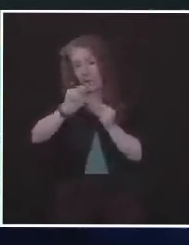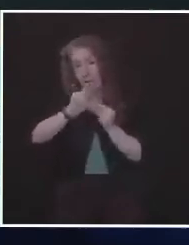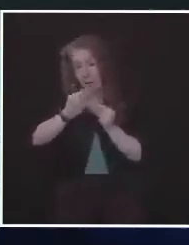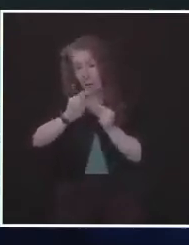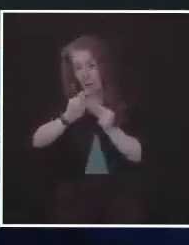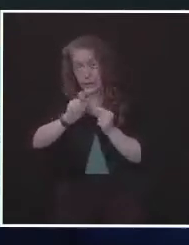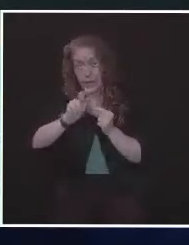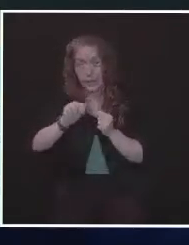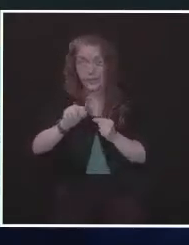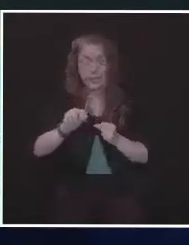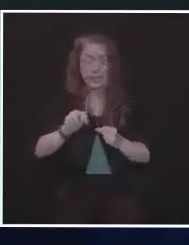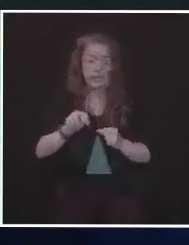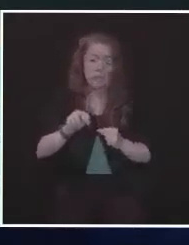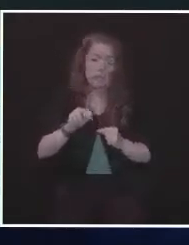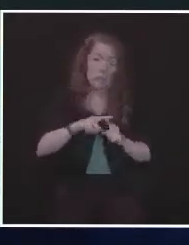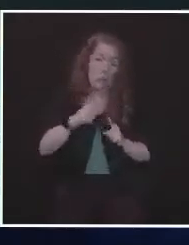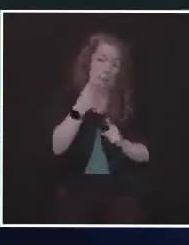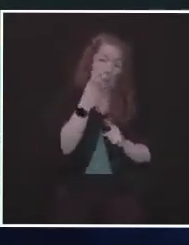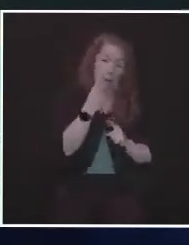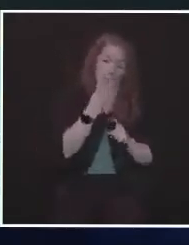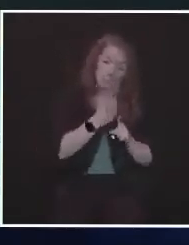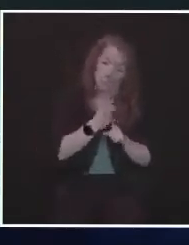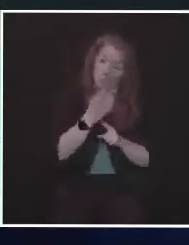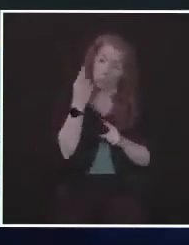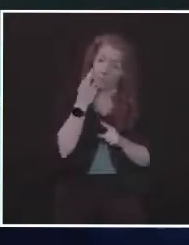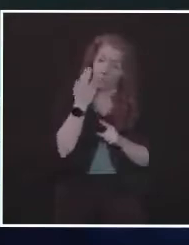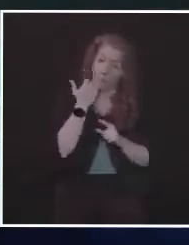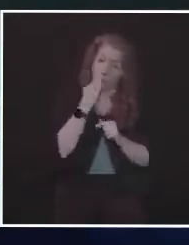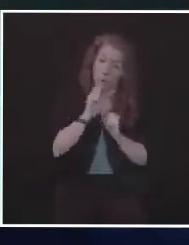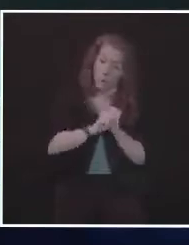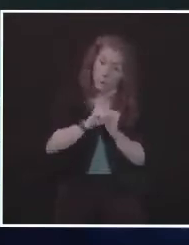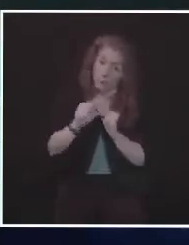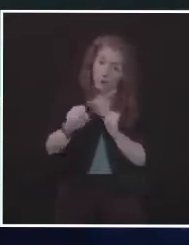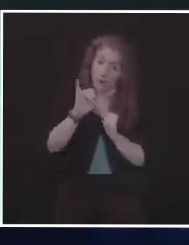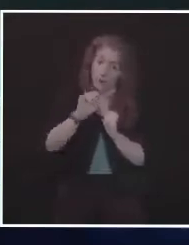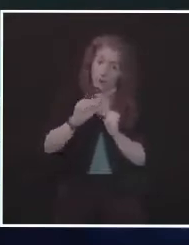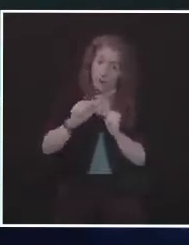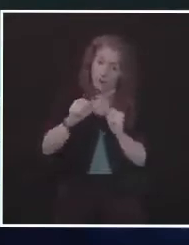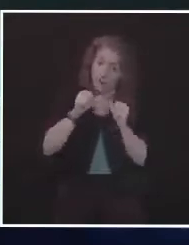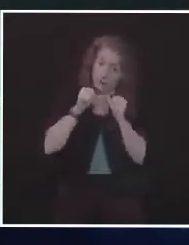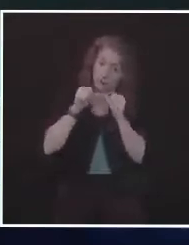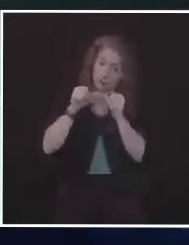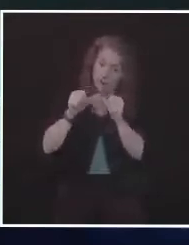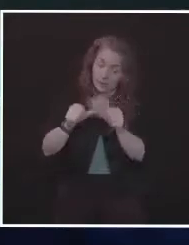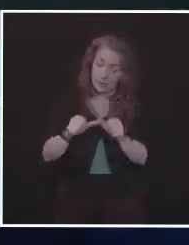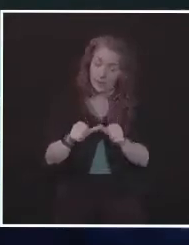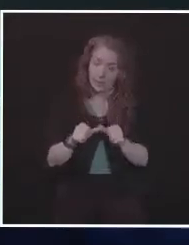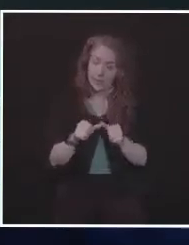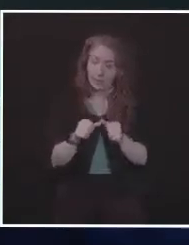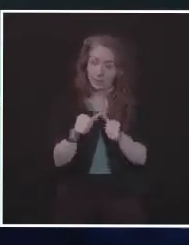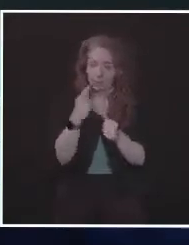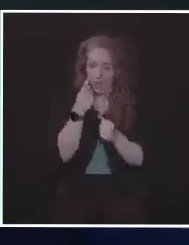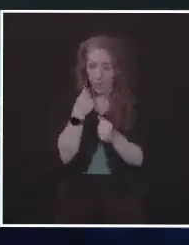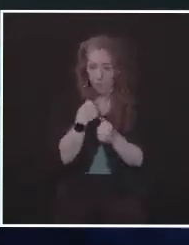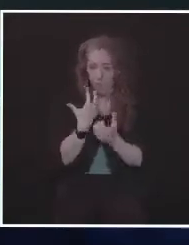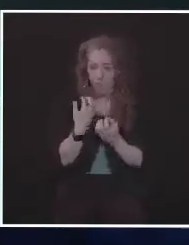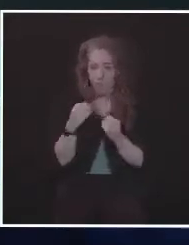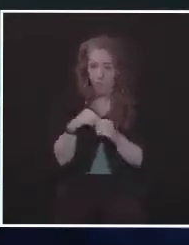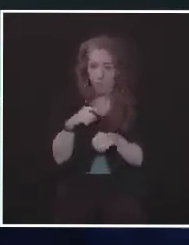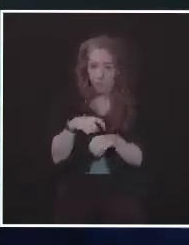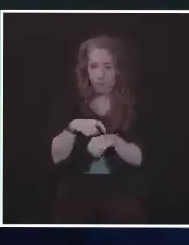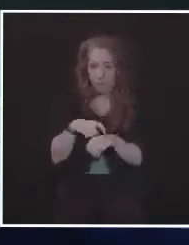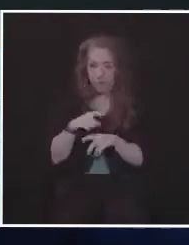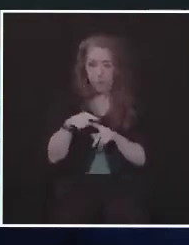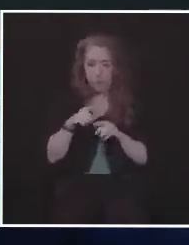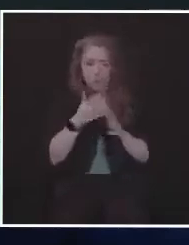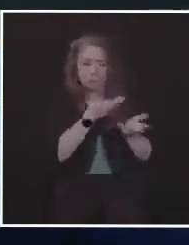really one of the primary reasons for the extension was to give us time to be able to work with companies